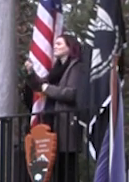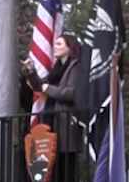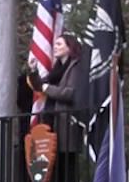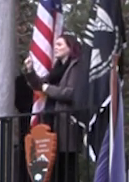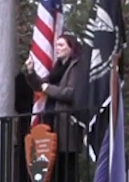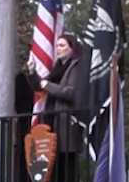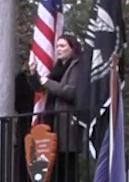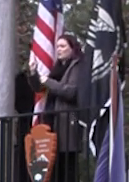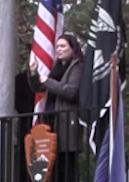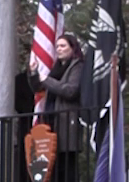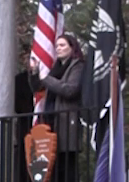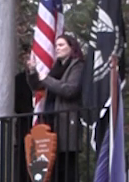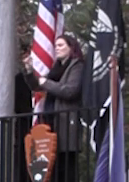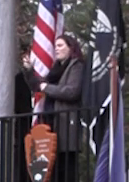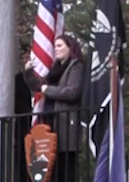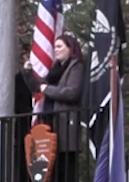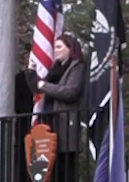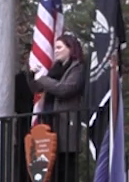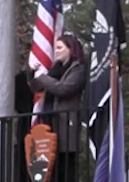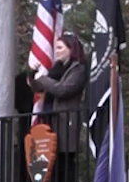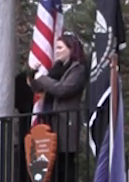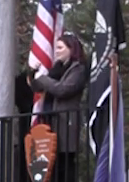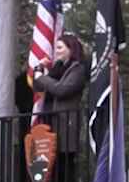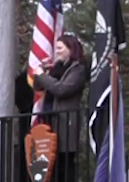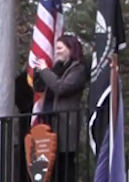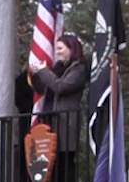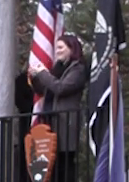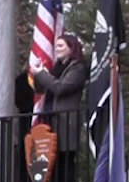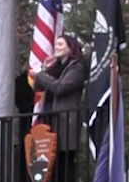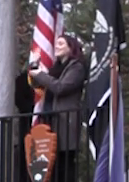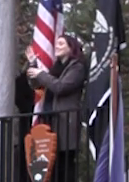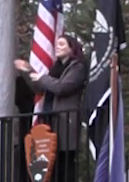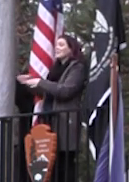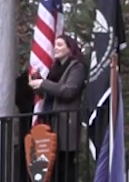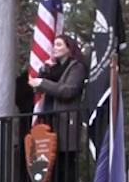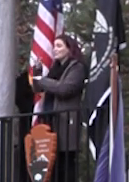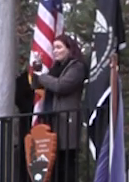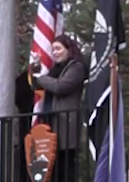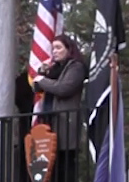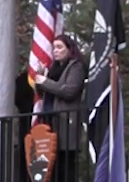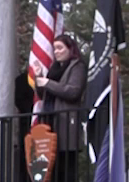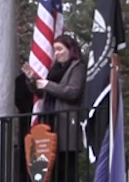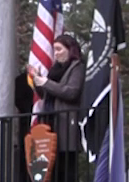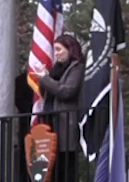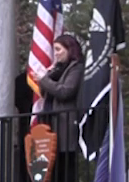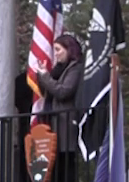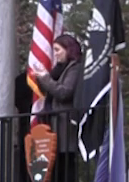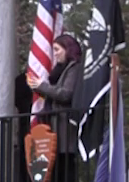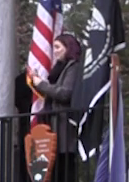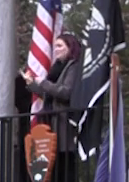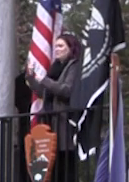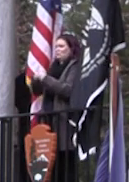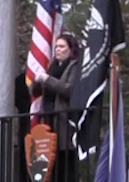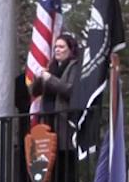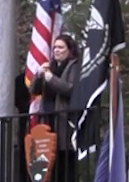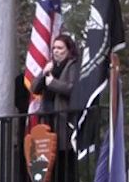plan. His plan was to fly. So when his enlistment was up, he joined the U.S. Army. The